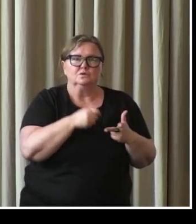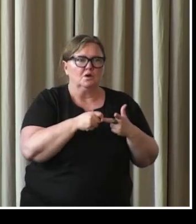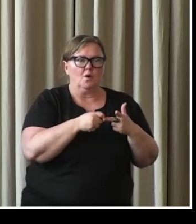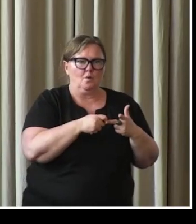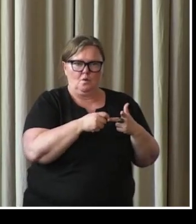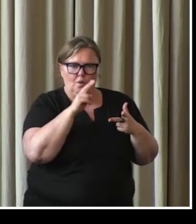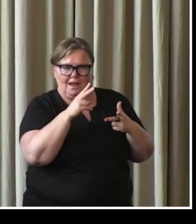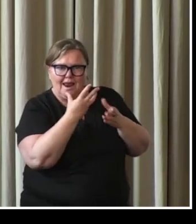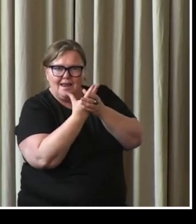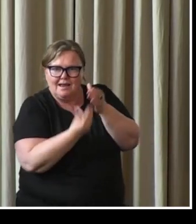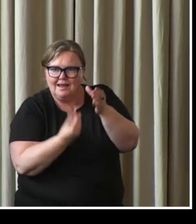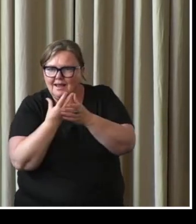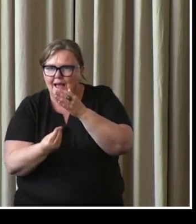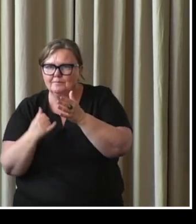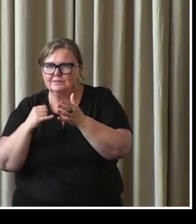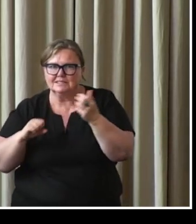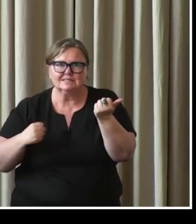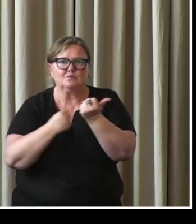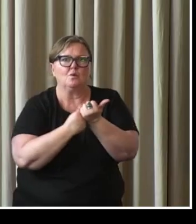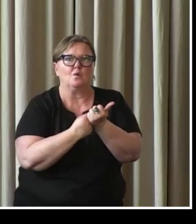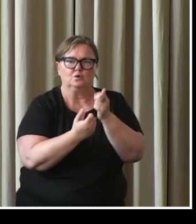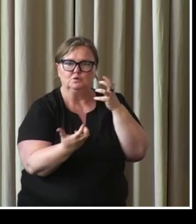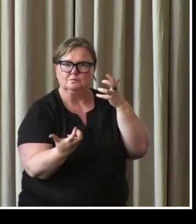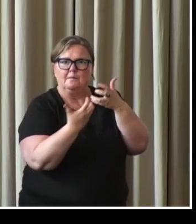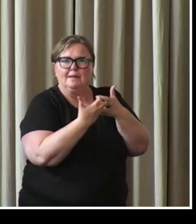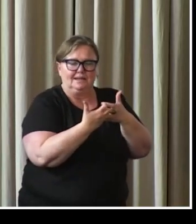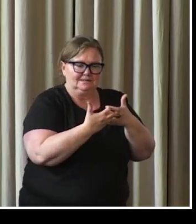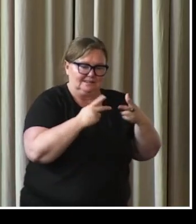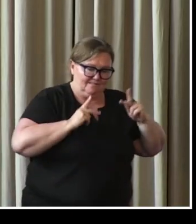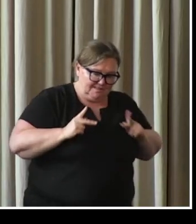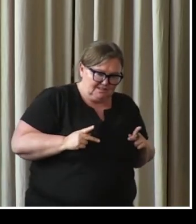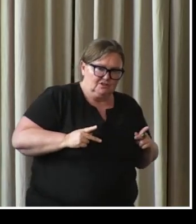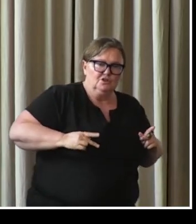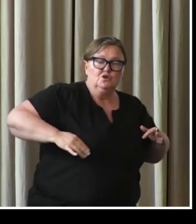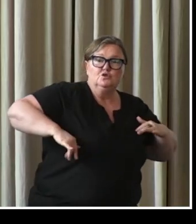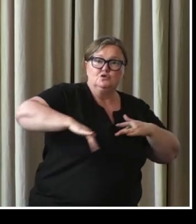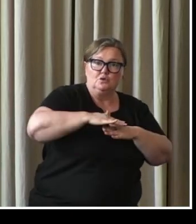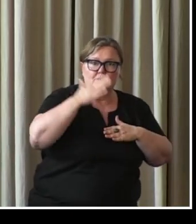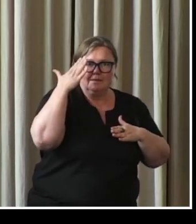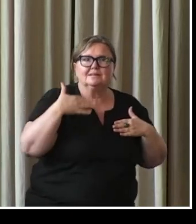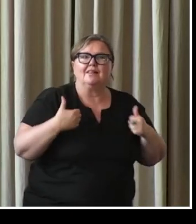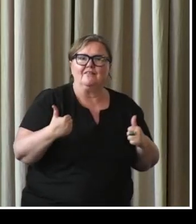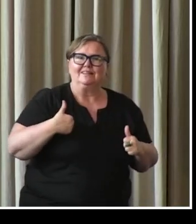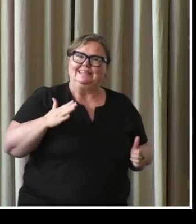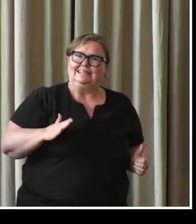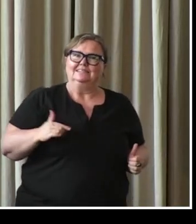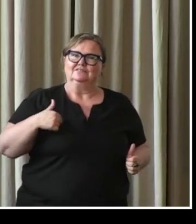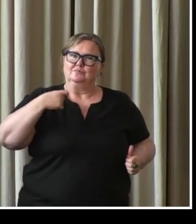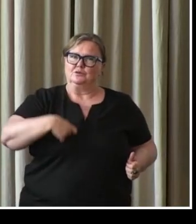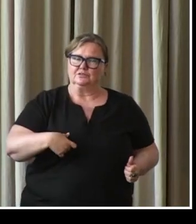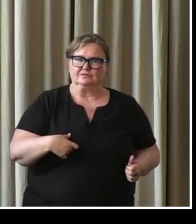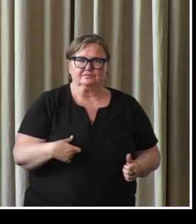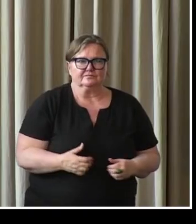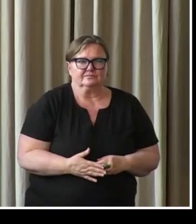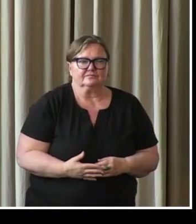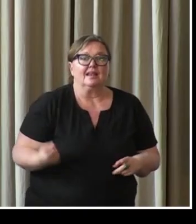identifying gaps in the support available to meet the physical, emotional, social, mental health and practical needs of mental health carers,